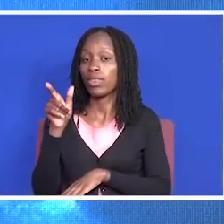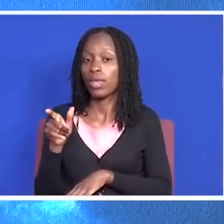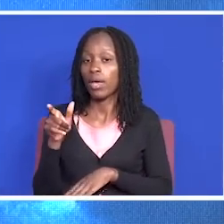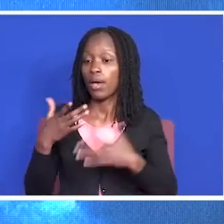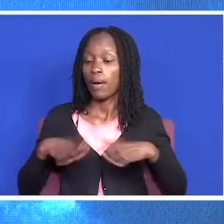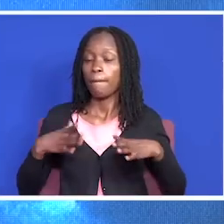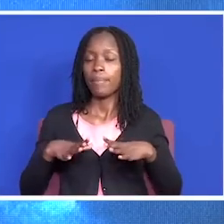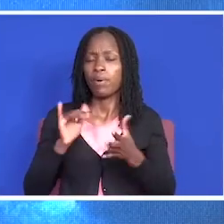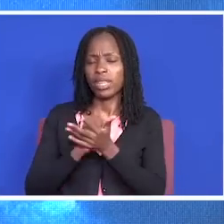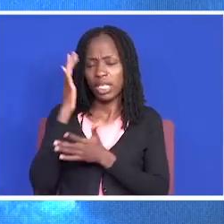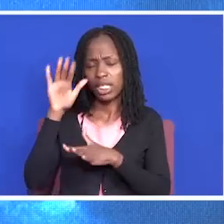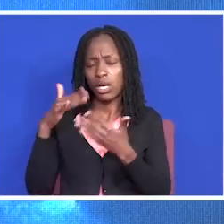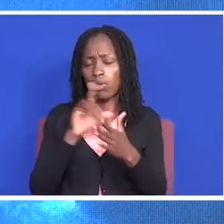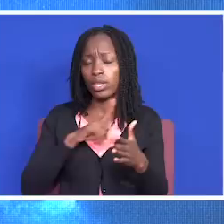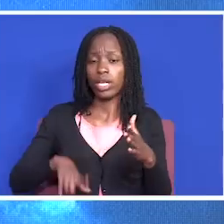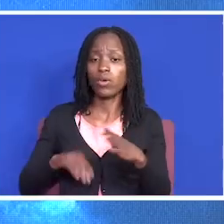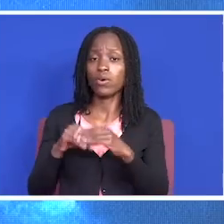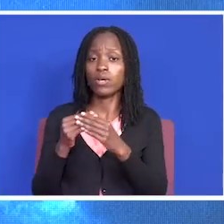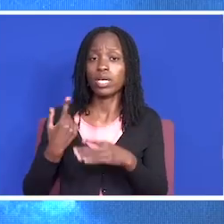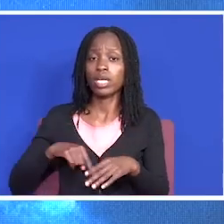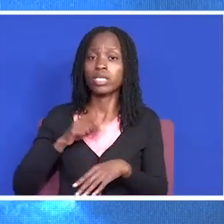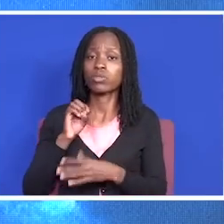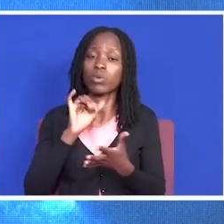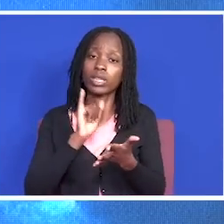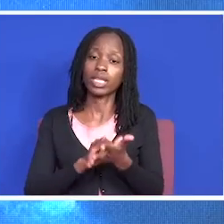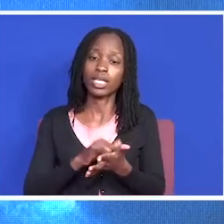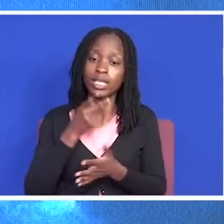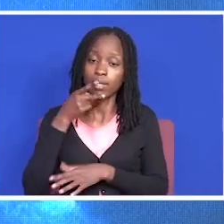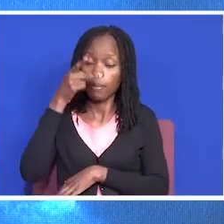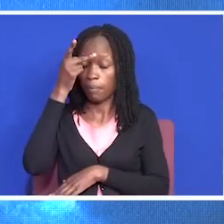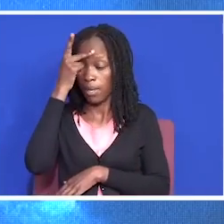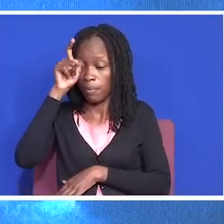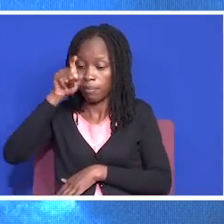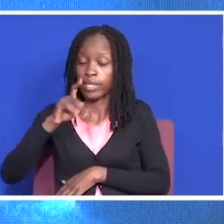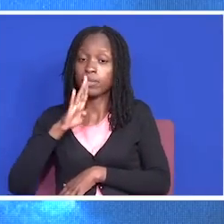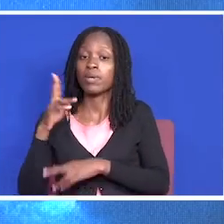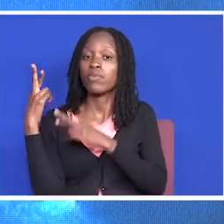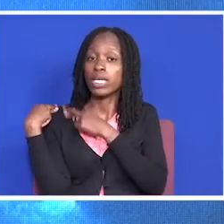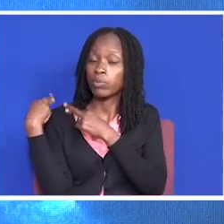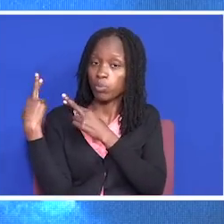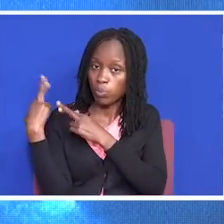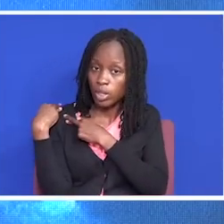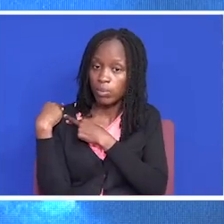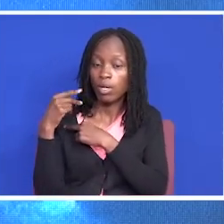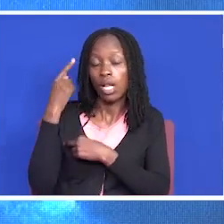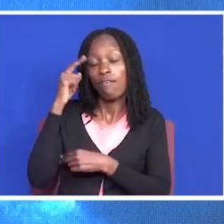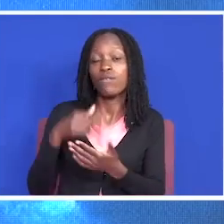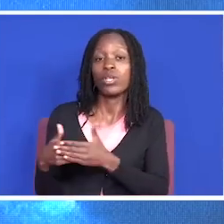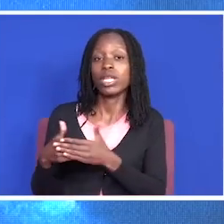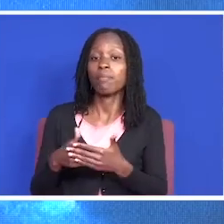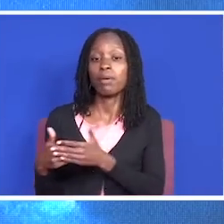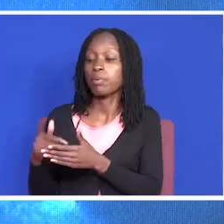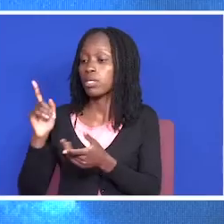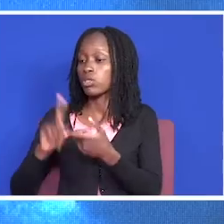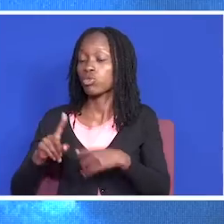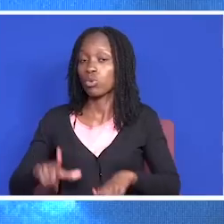God created us. In order to ensure you, the parents must play a role for you to survive where